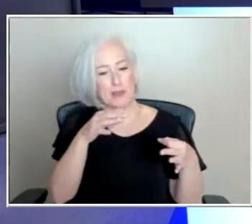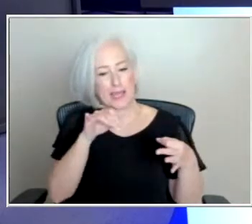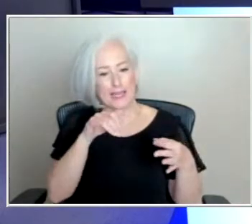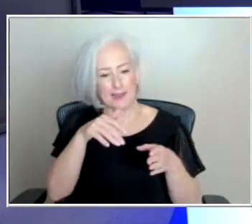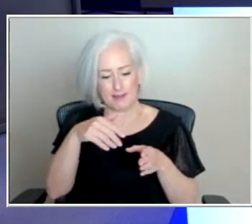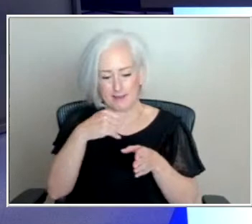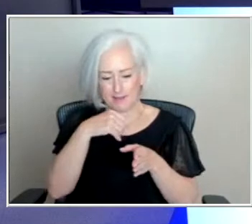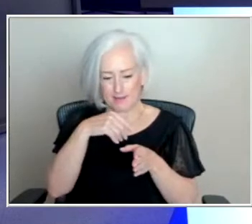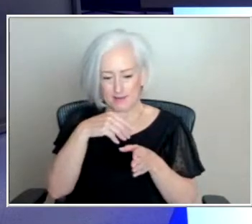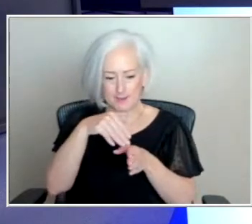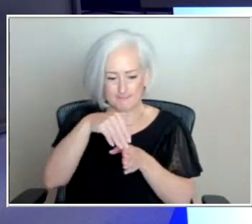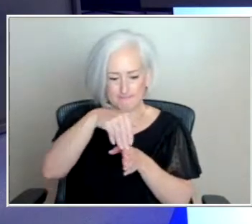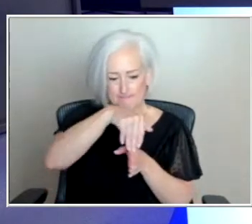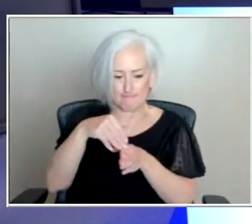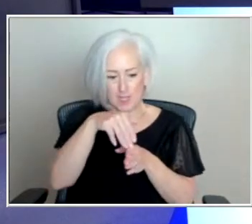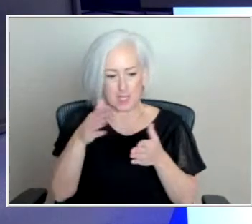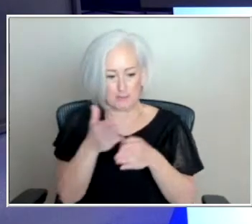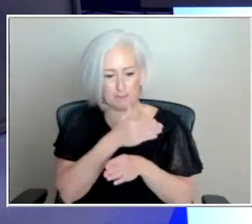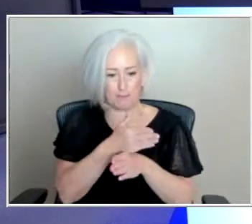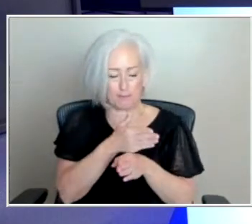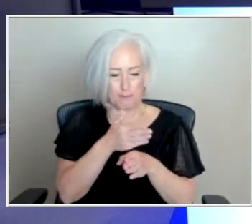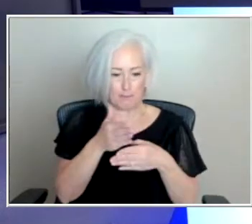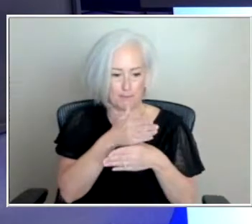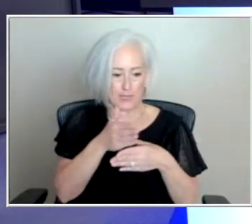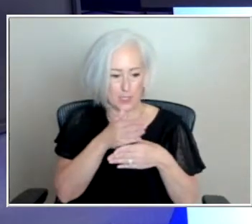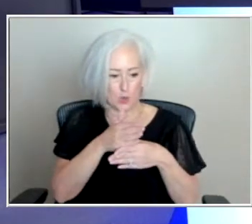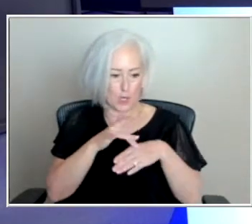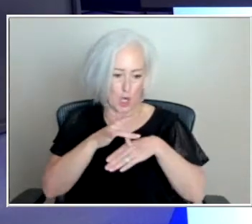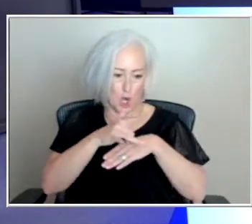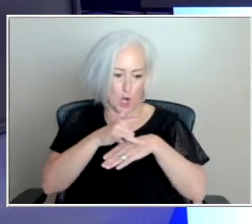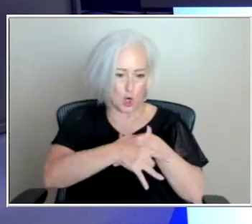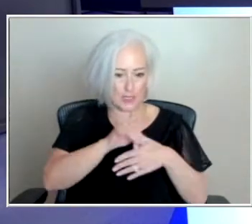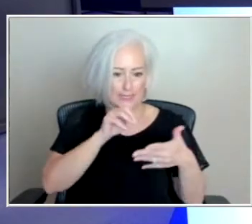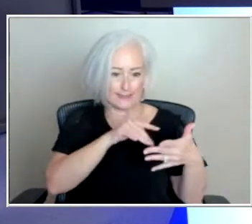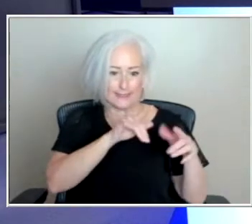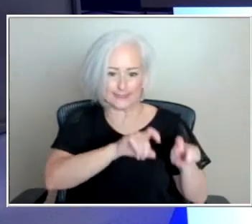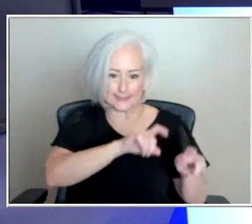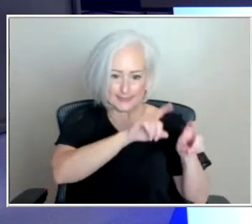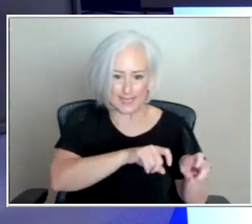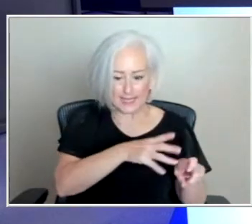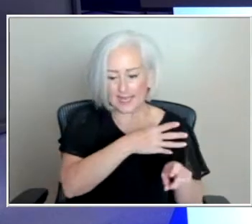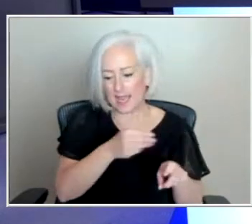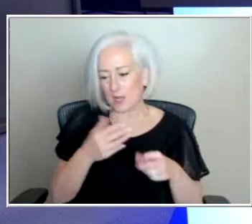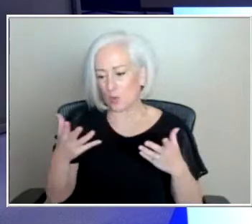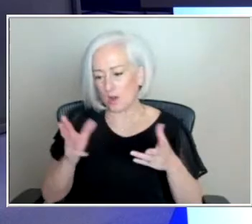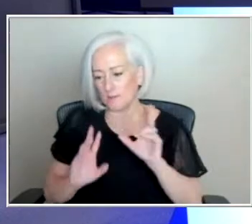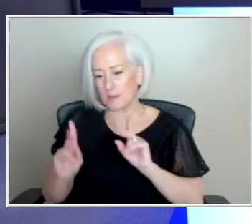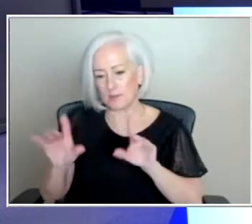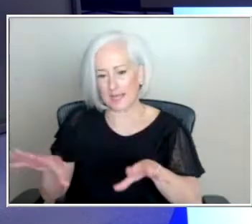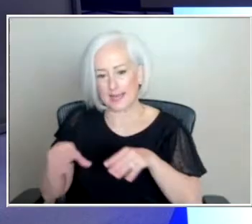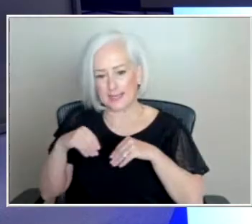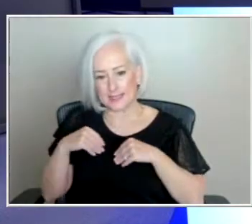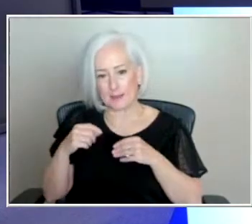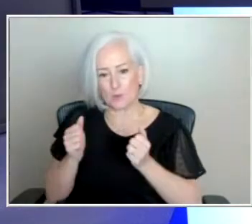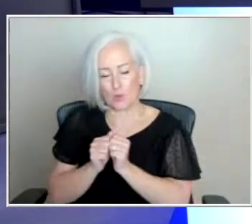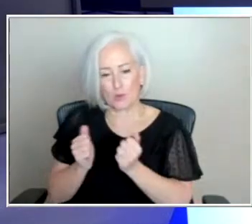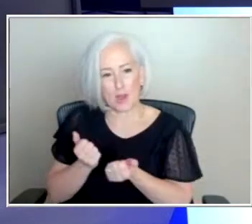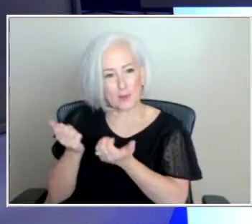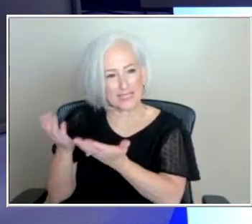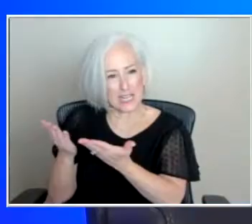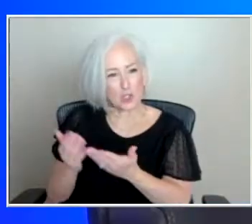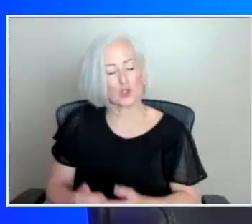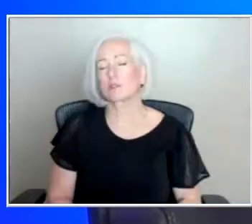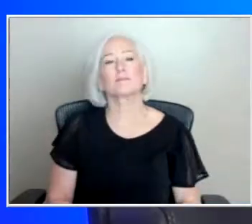early phase trials and drugs and medications, and what patients are able to accept with a doctor recommendation? Yeah,